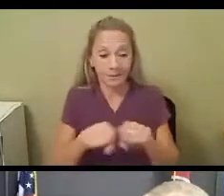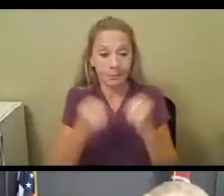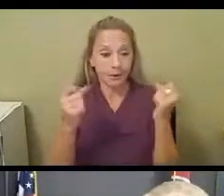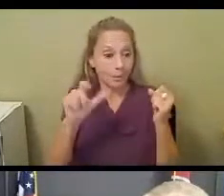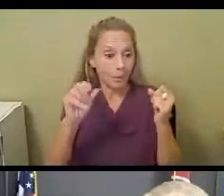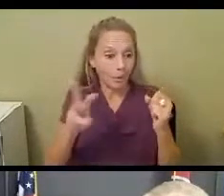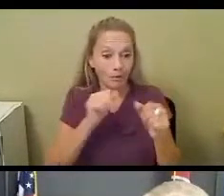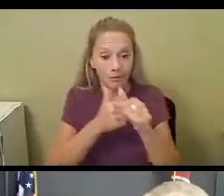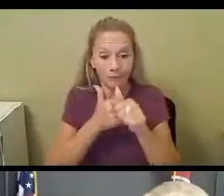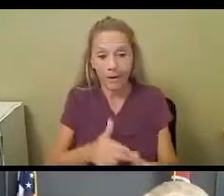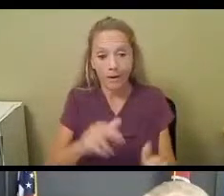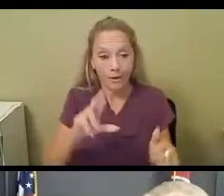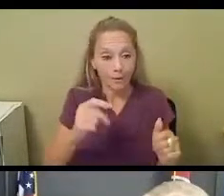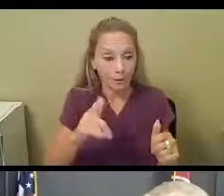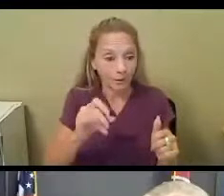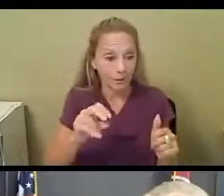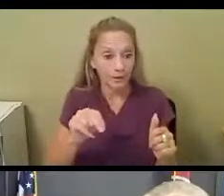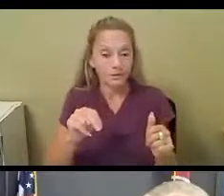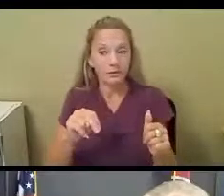they are the first time.